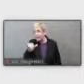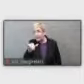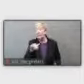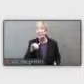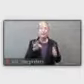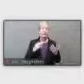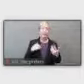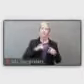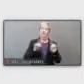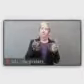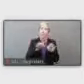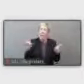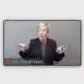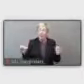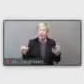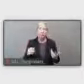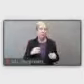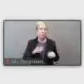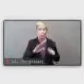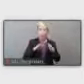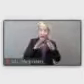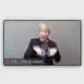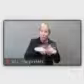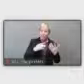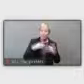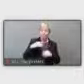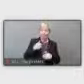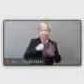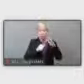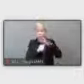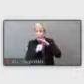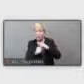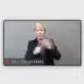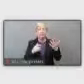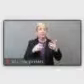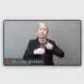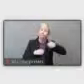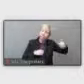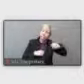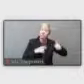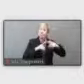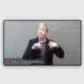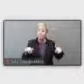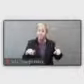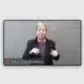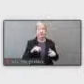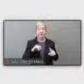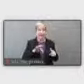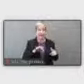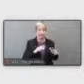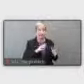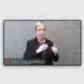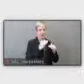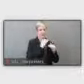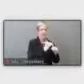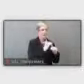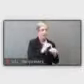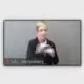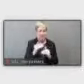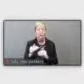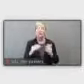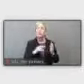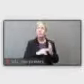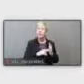and transportation. So those are all key for assessing social vulnerability, and you end up with a score between 0